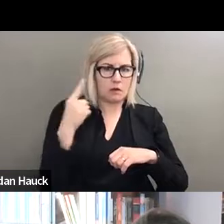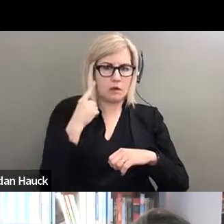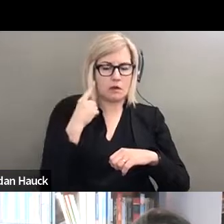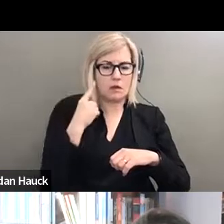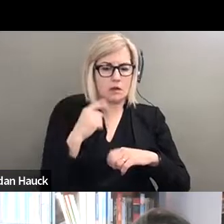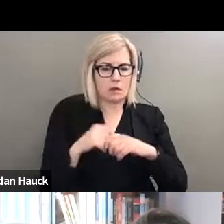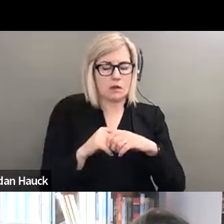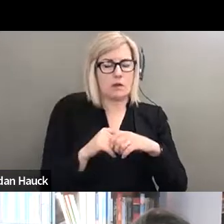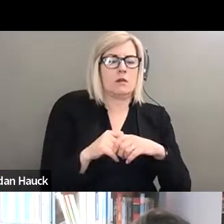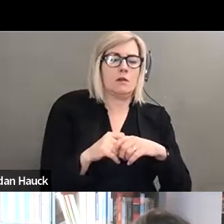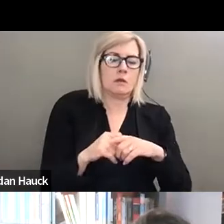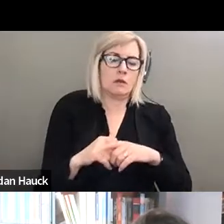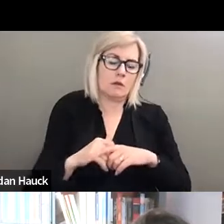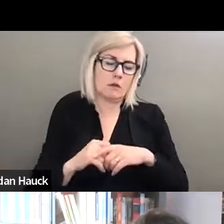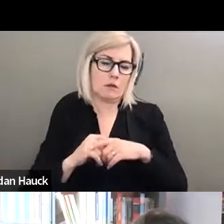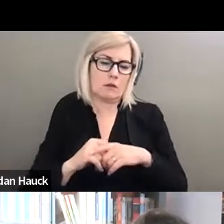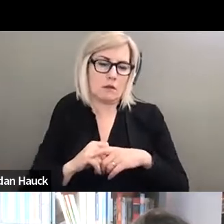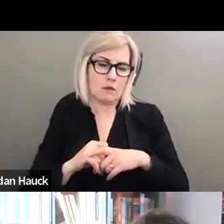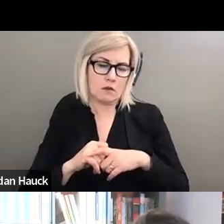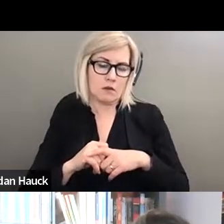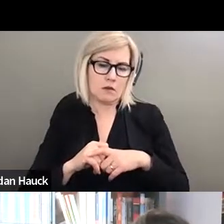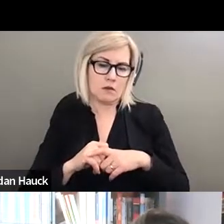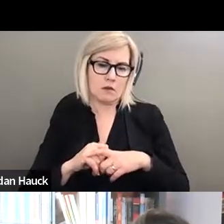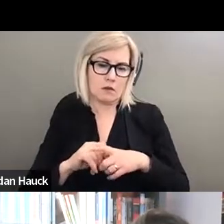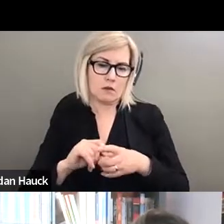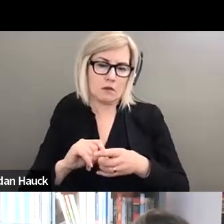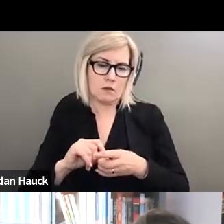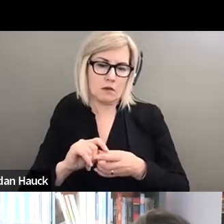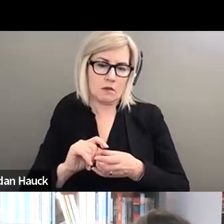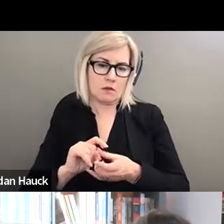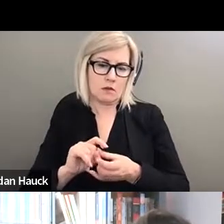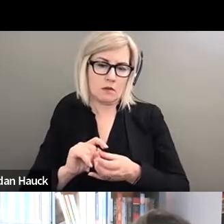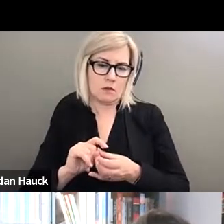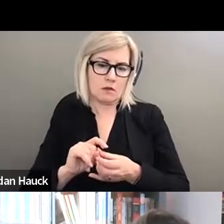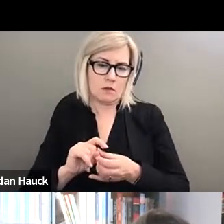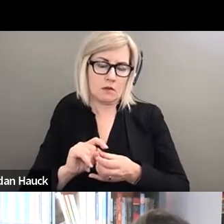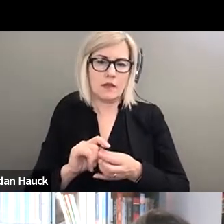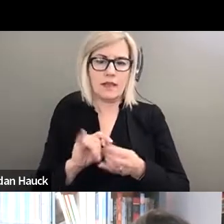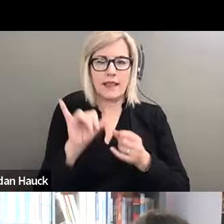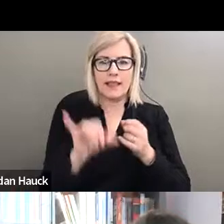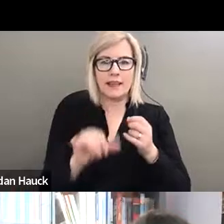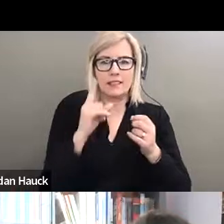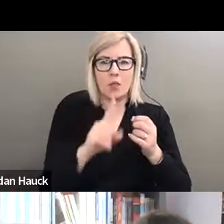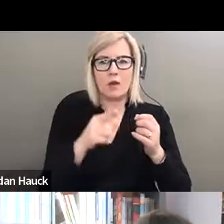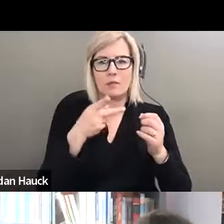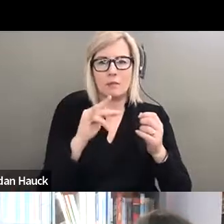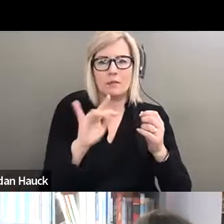provides that. And so and that's for the public